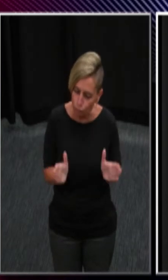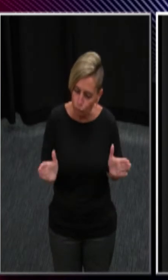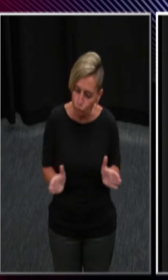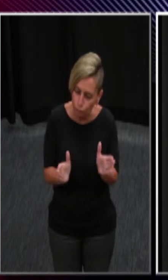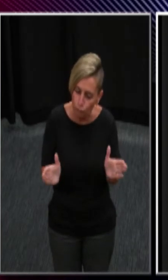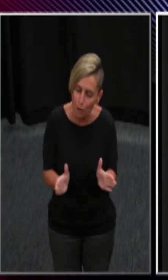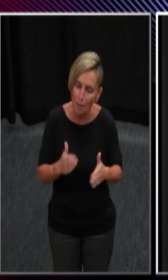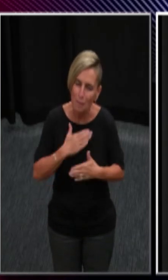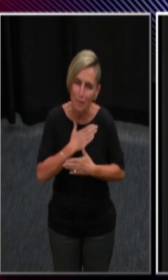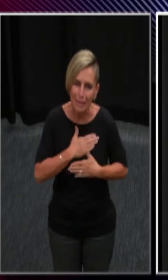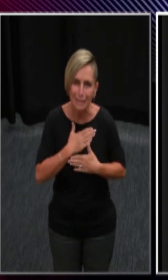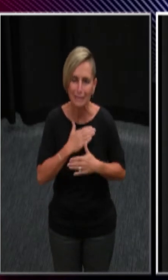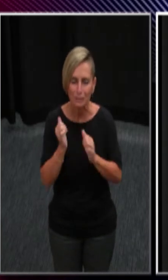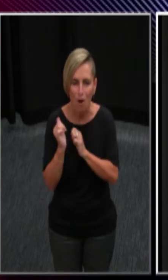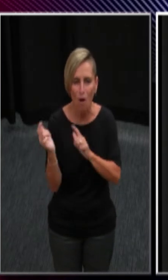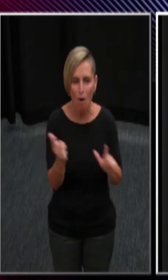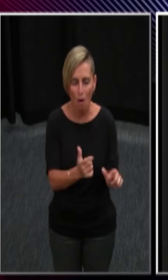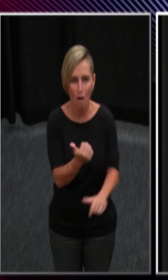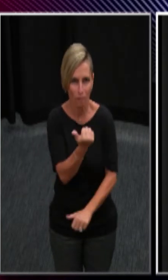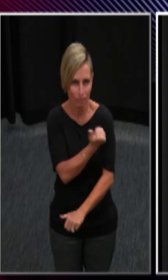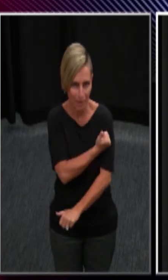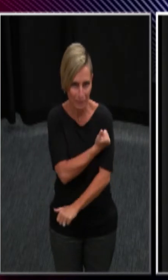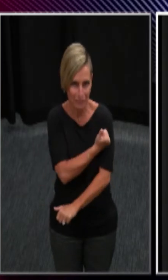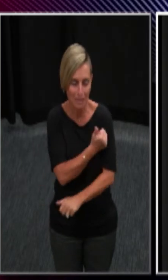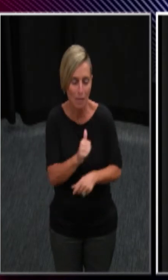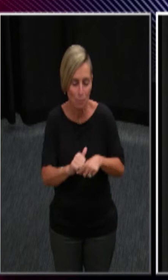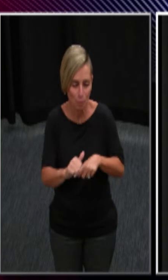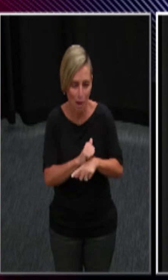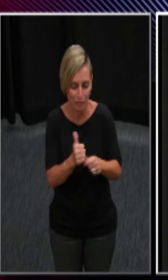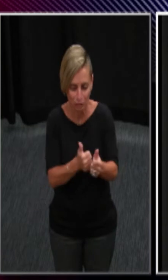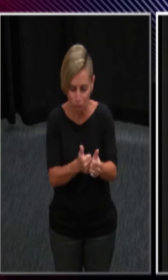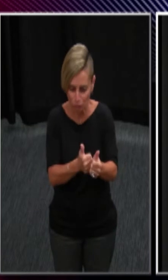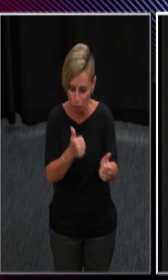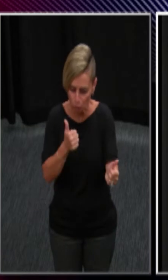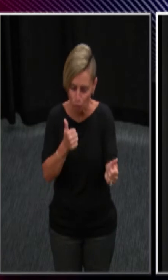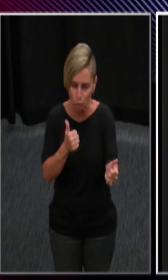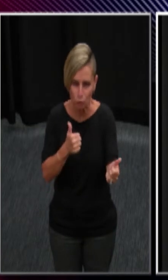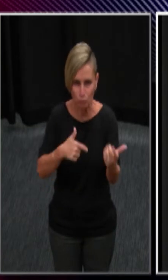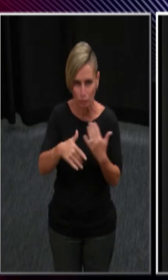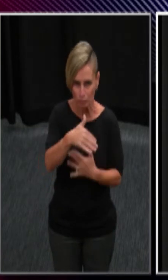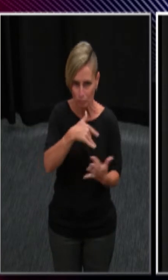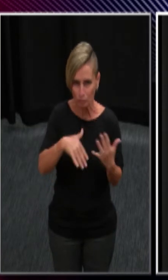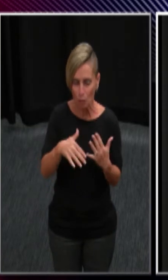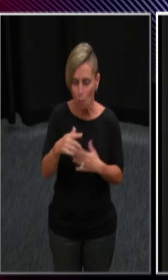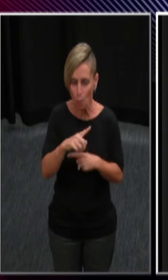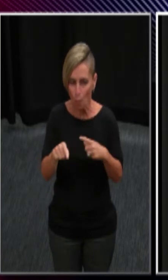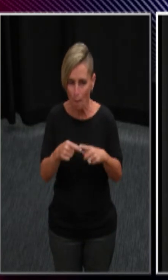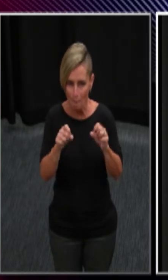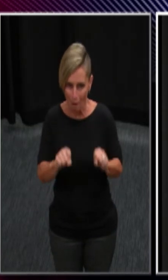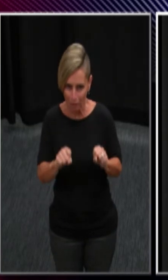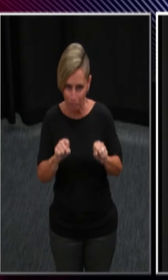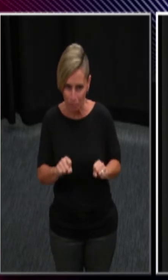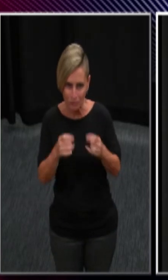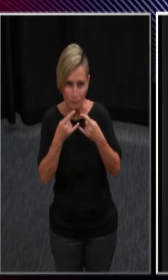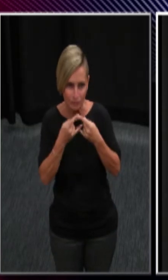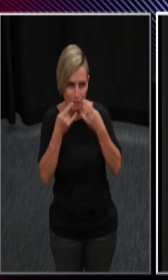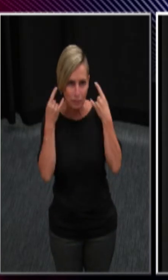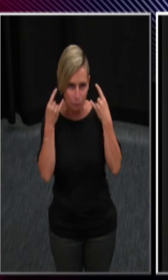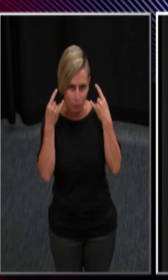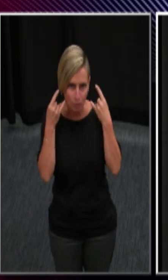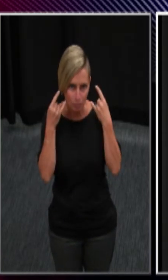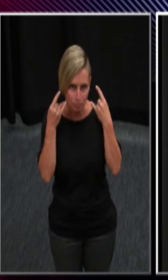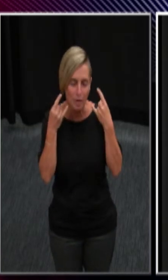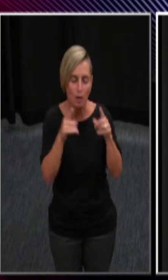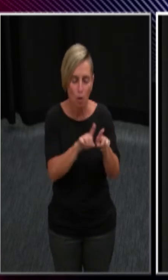to practice social distance when you can, to wear a facial covering when you can't social distance, and wash